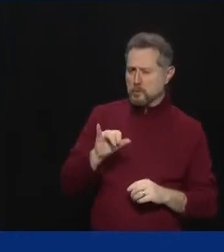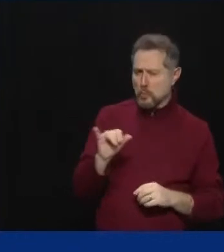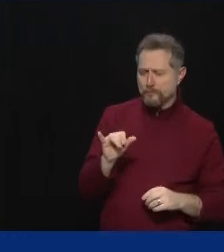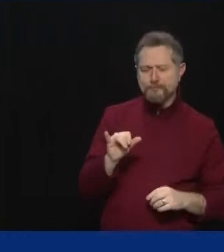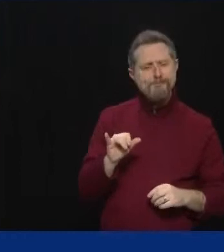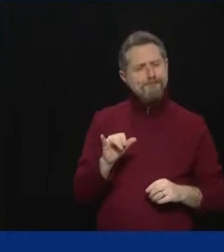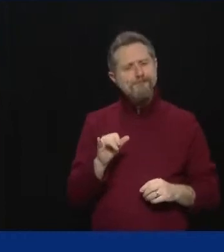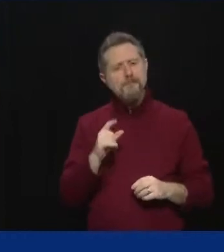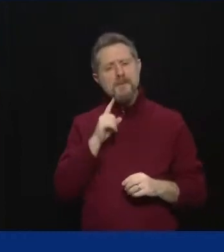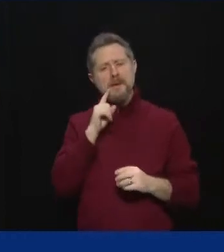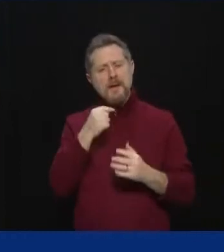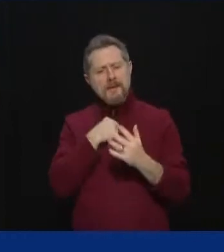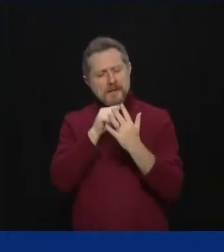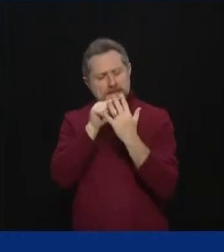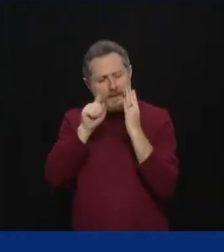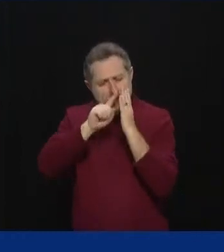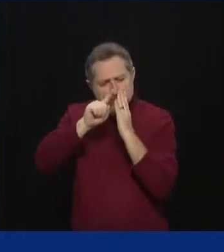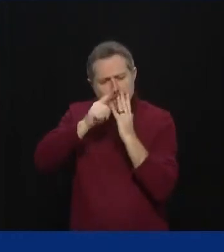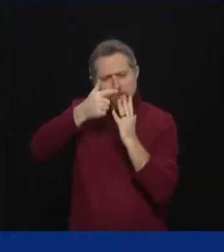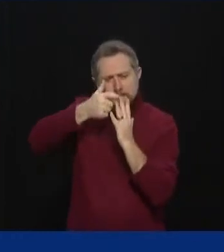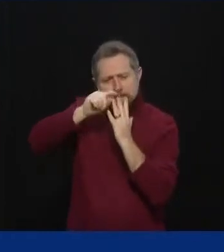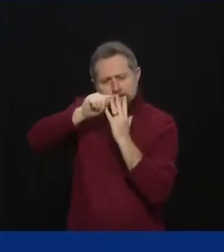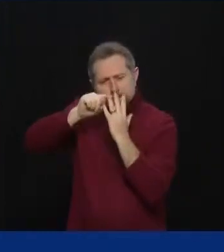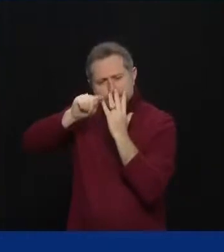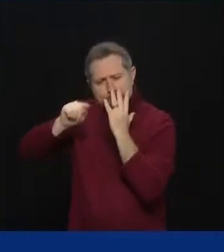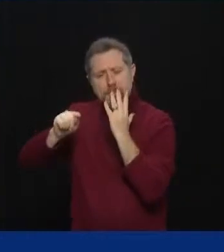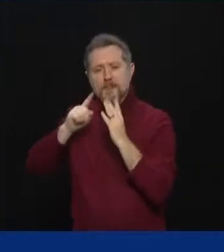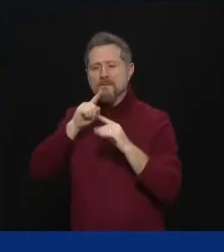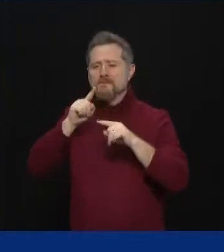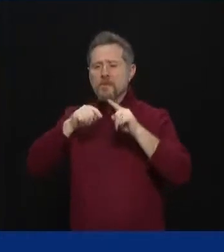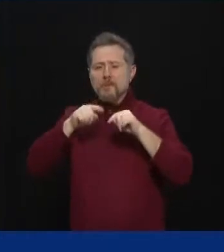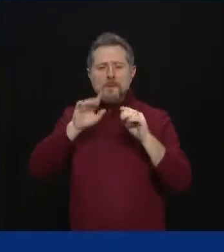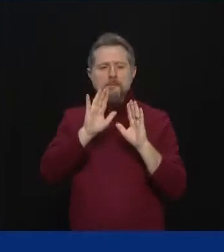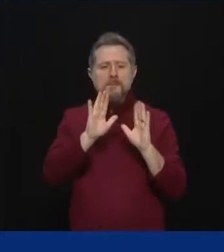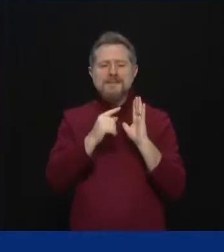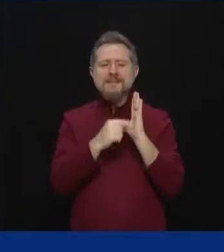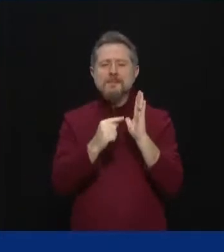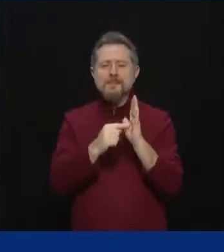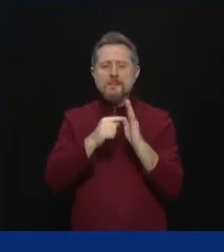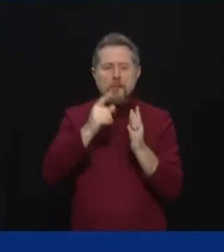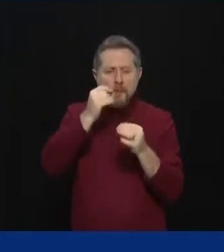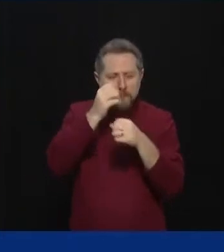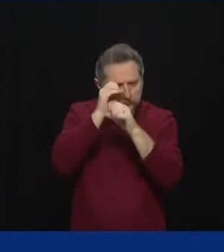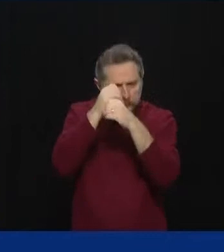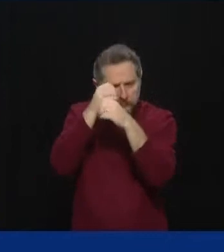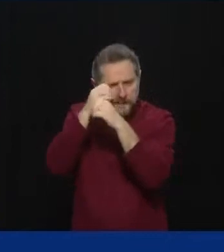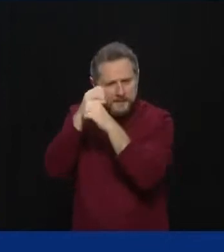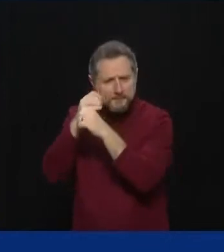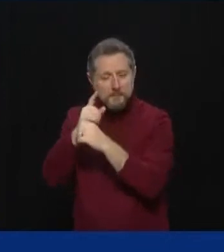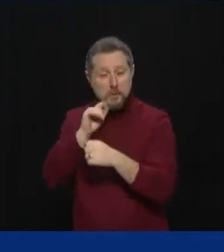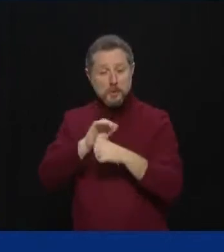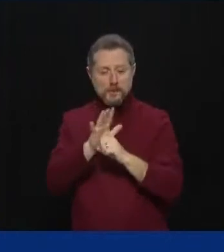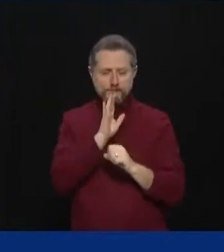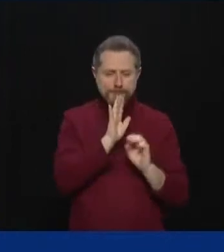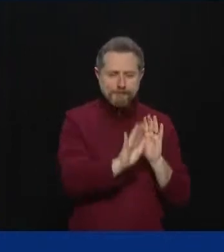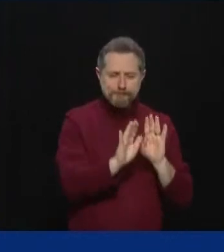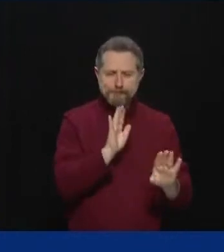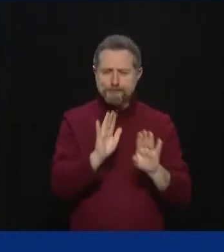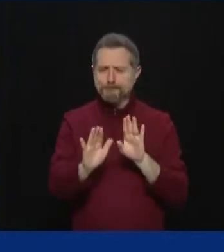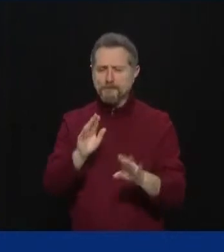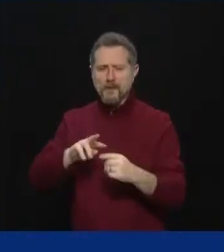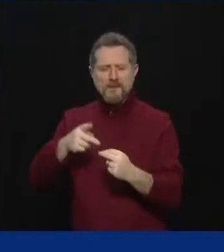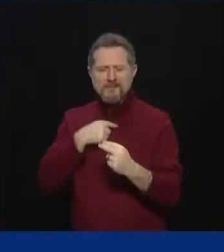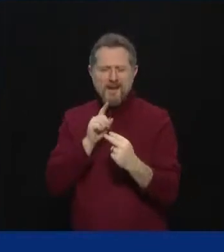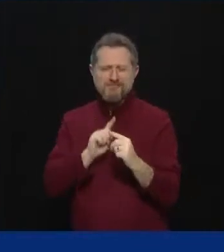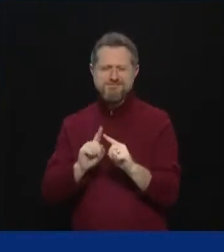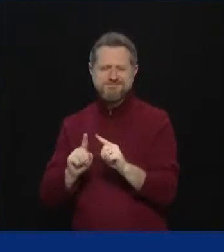a sample of a random sample of other strains of other samples. So